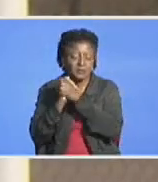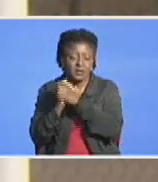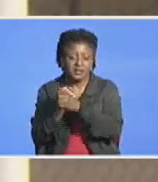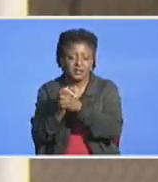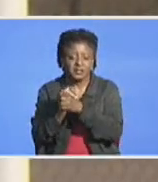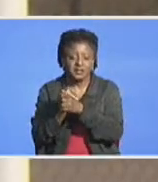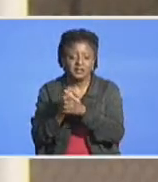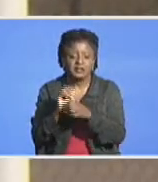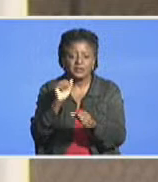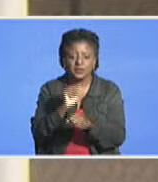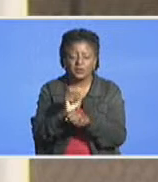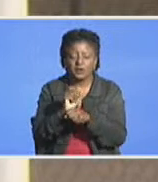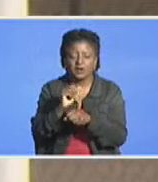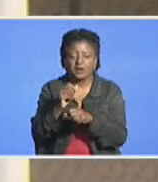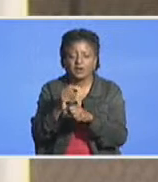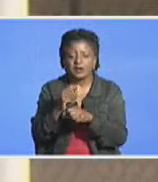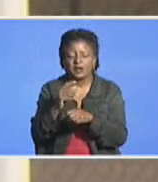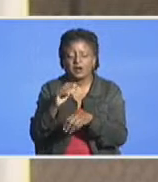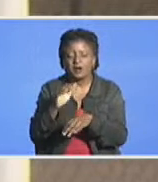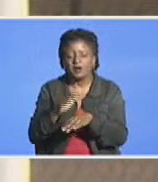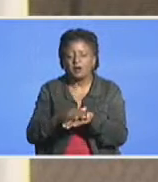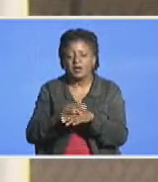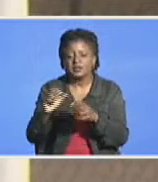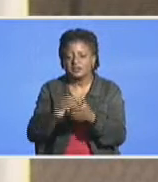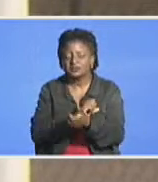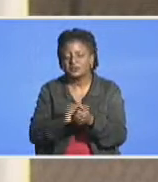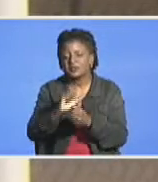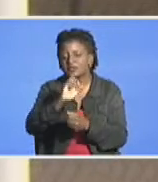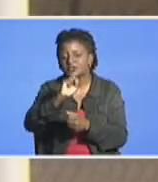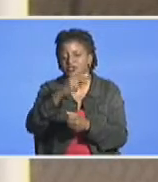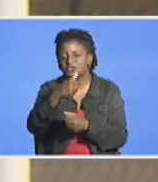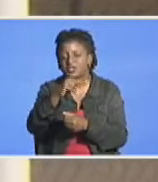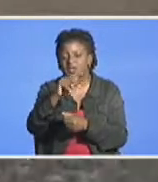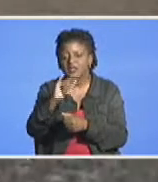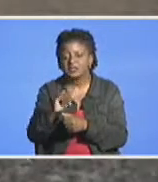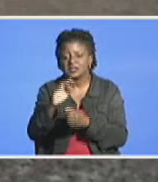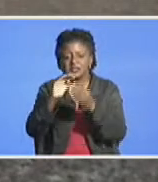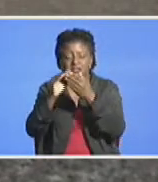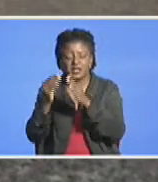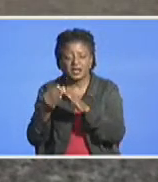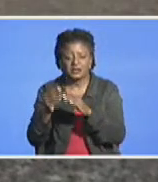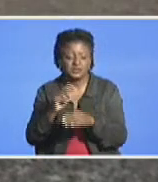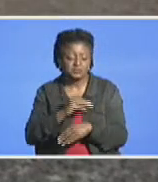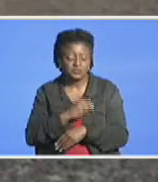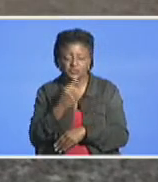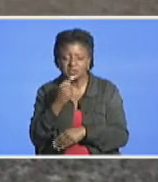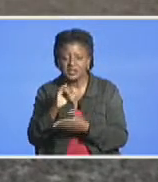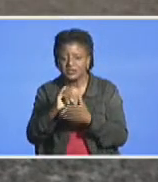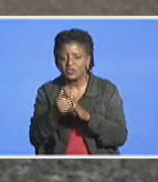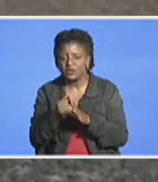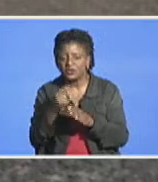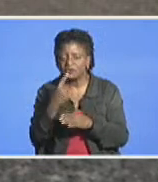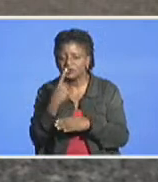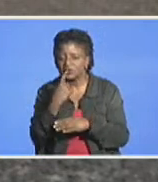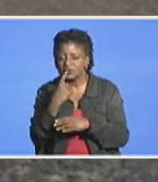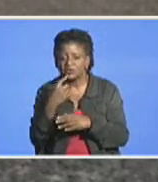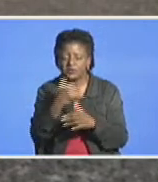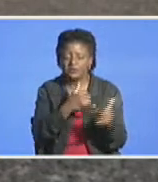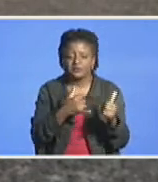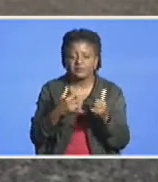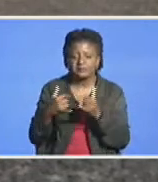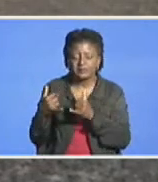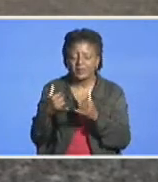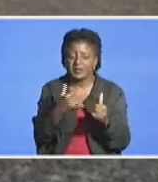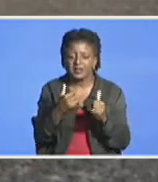to bring order to that disturbing practice. Signing scripture, Moultrie stressed that those who rebel against authority